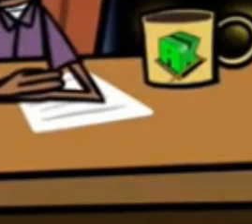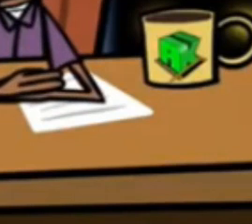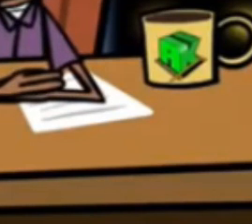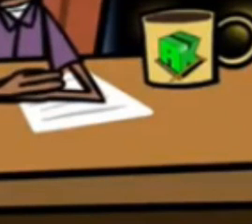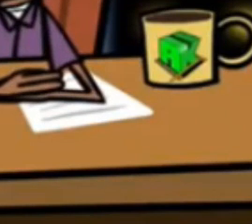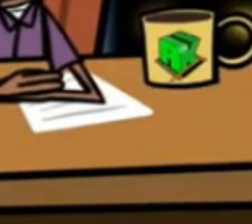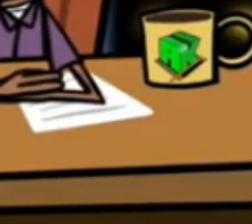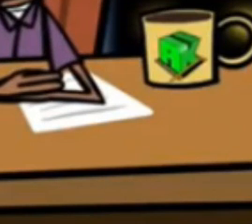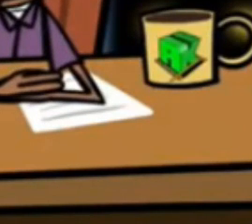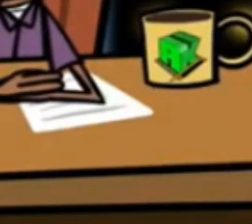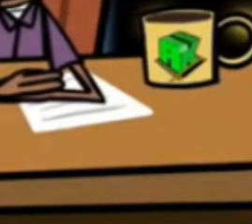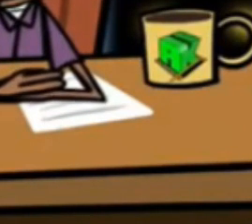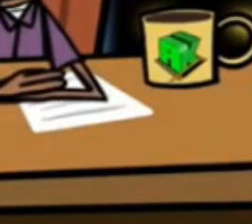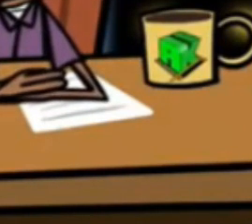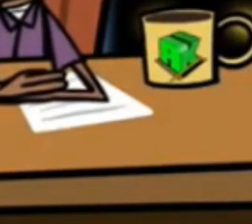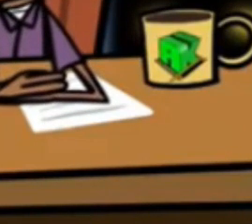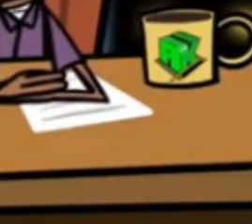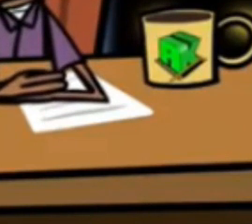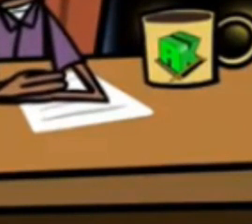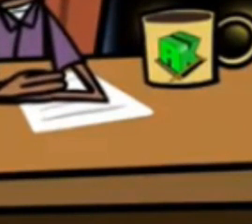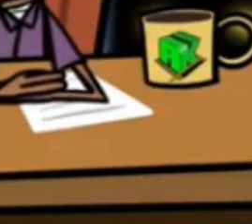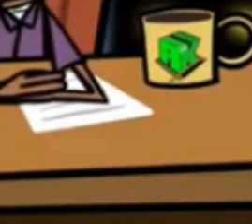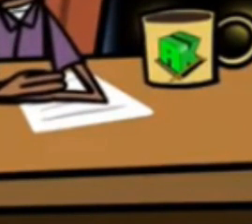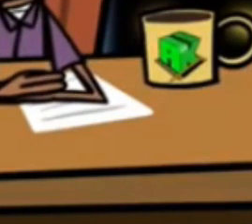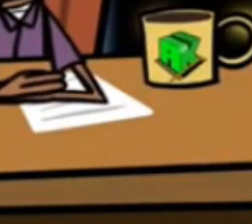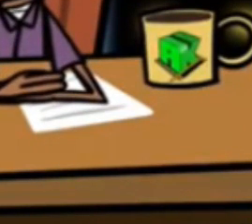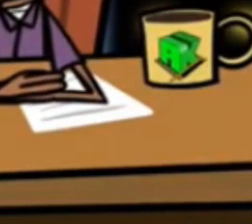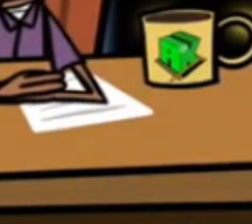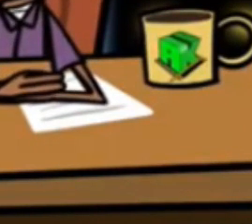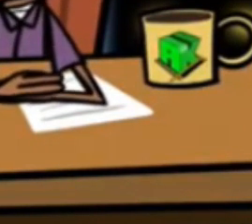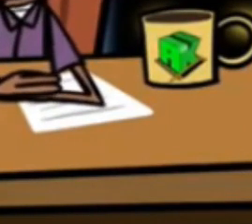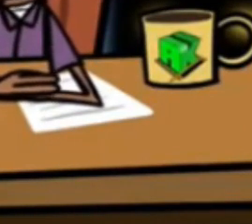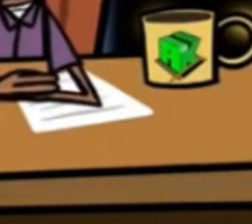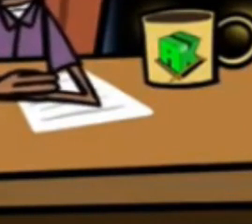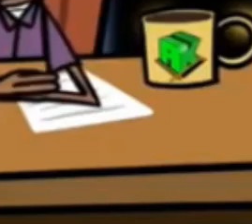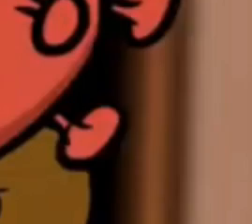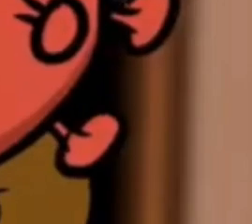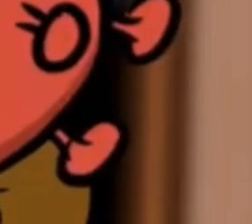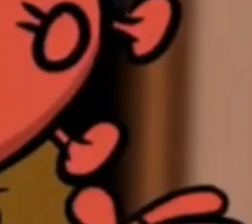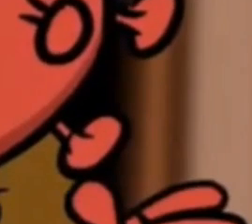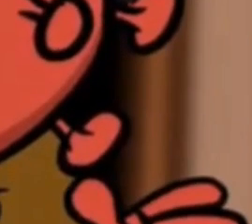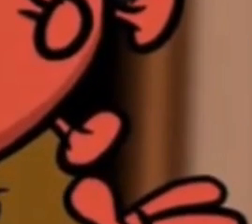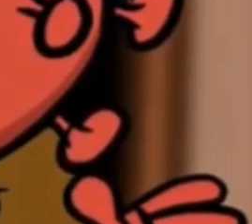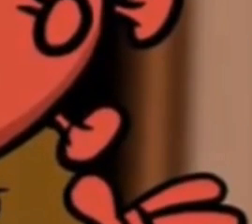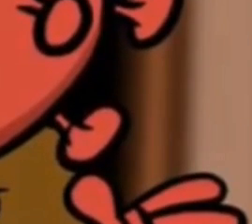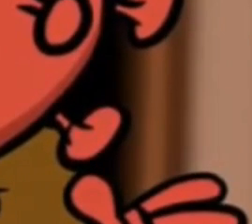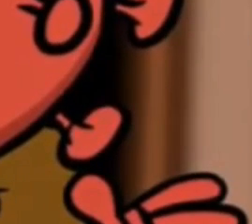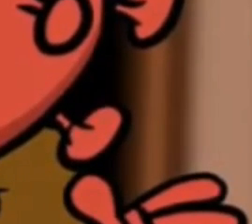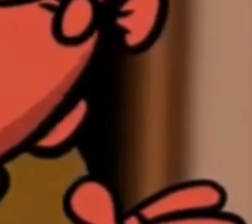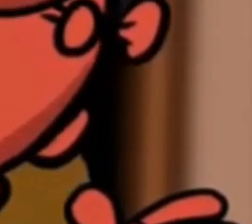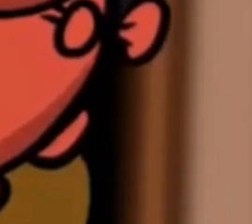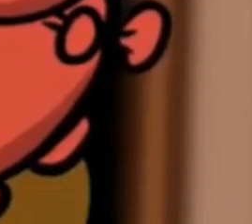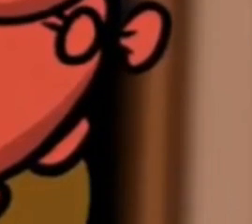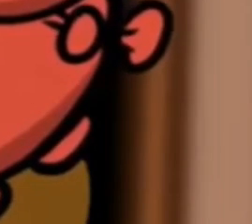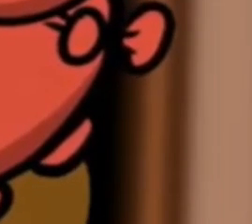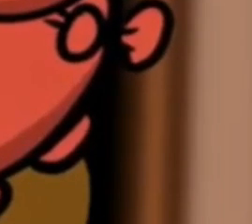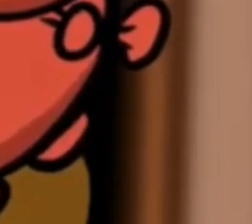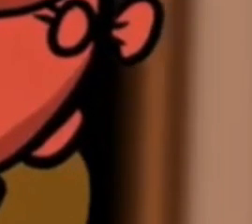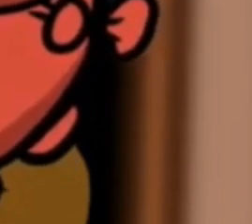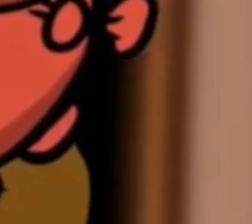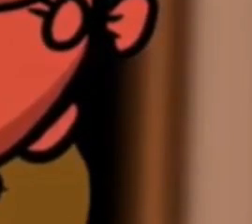cases. The confirmed cases comprise of 53% males